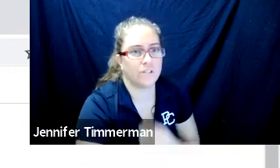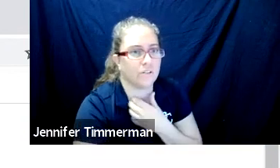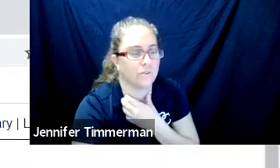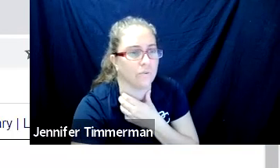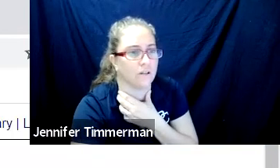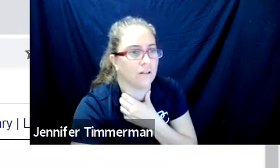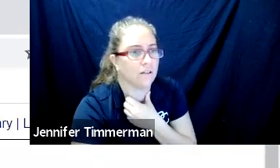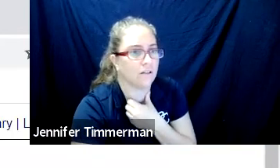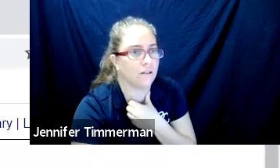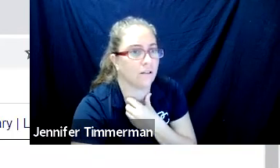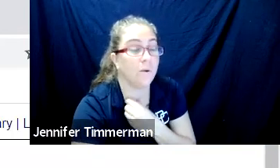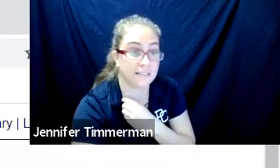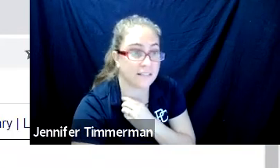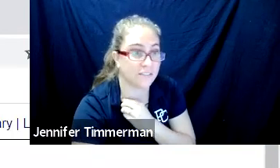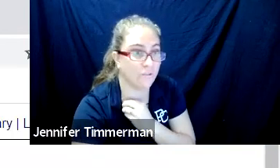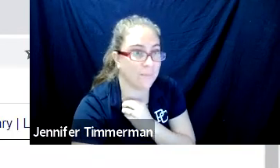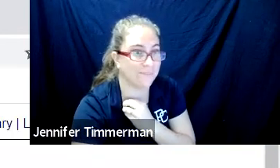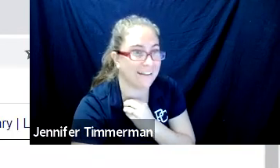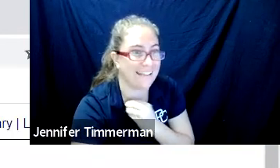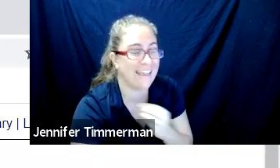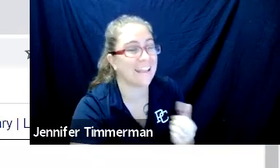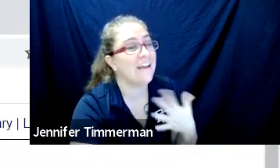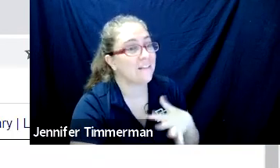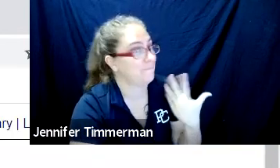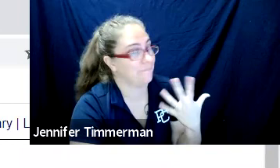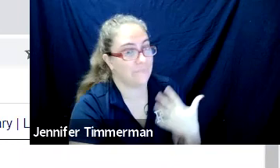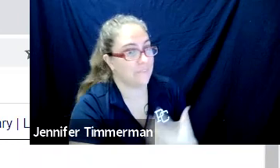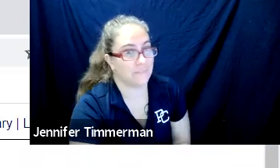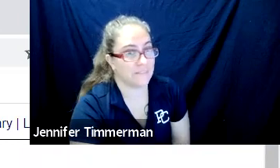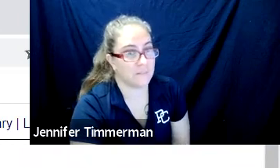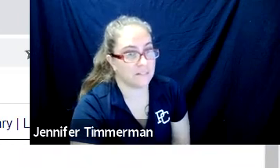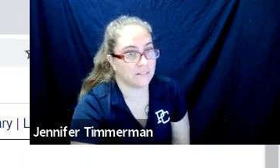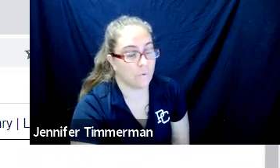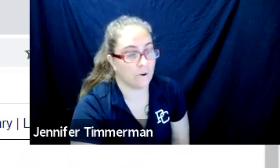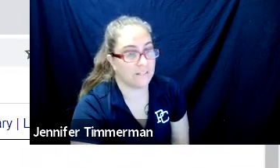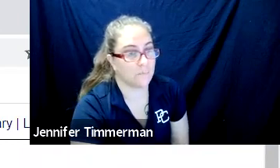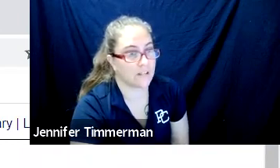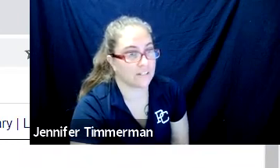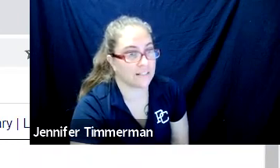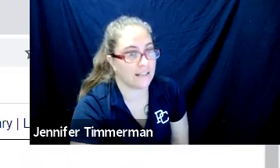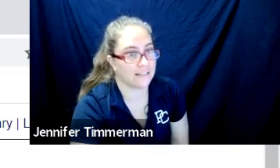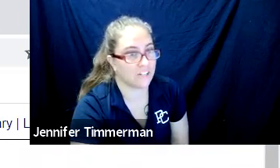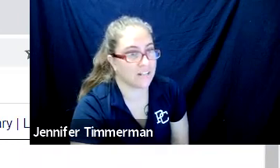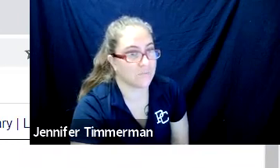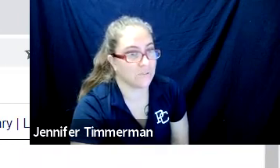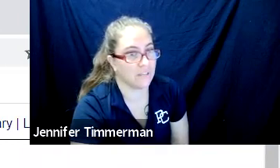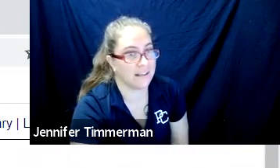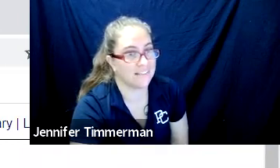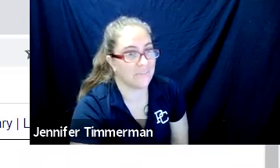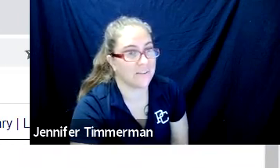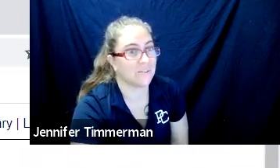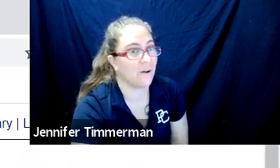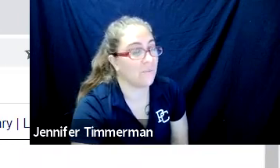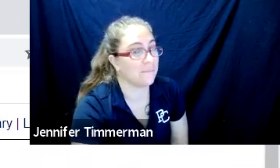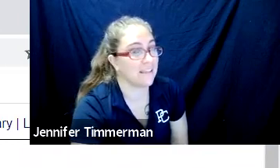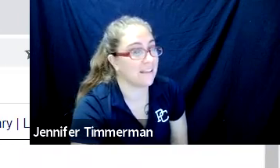up to, oh, he has ASL 4 up and running. Yay! This must have been his quarantine project because the last I checked, he was only on ASL